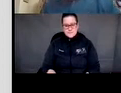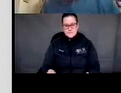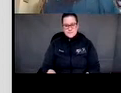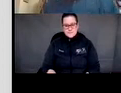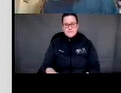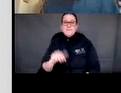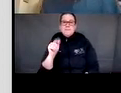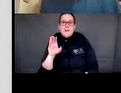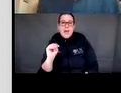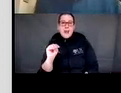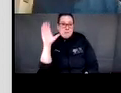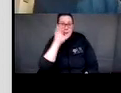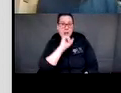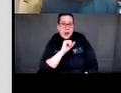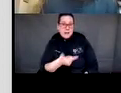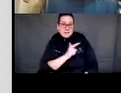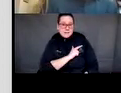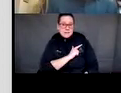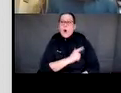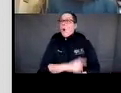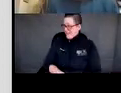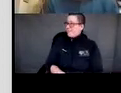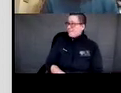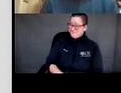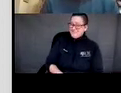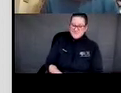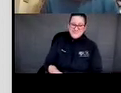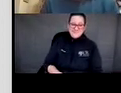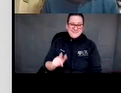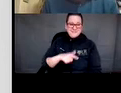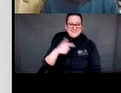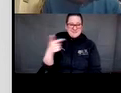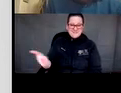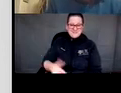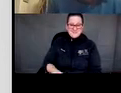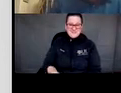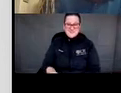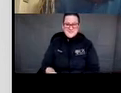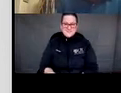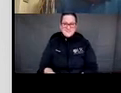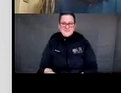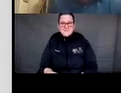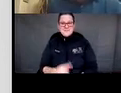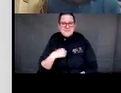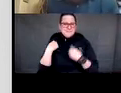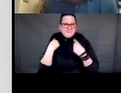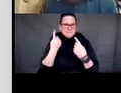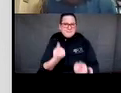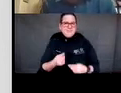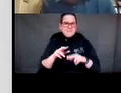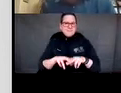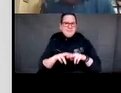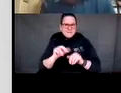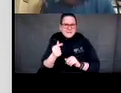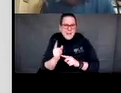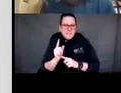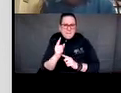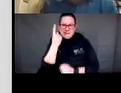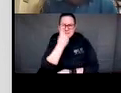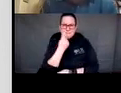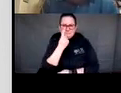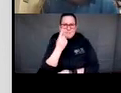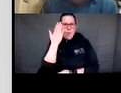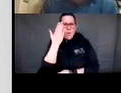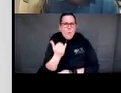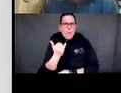Thanks, Liz. I guess I'm up next. Yeah. Oh, yep. I was sitting here for the last 10 minutes wondering what we did wrong that Kathy made us go